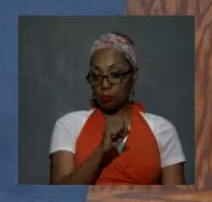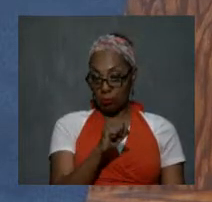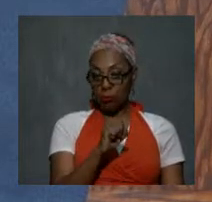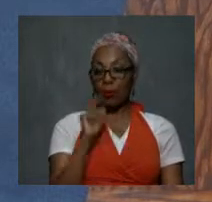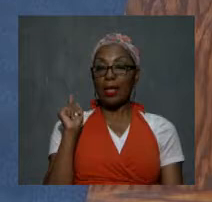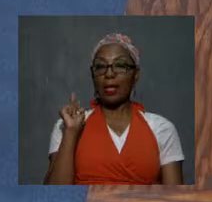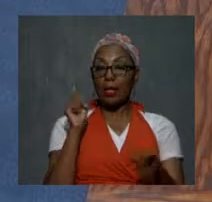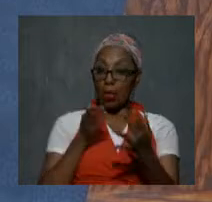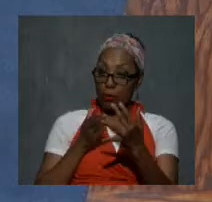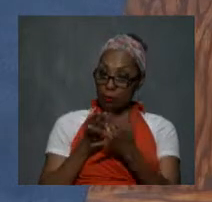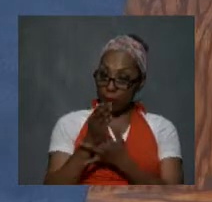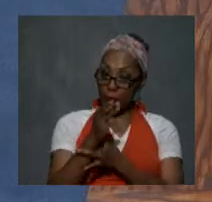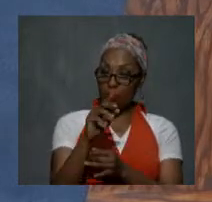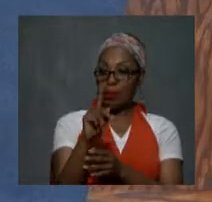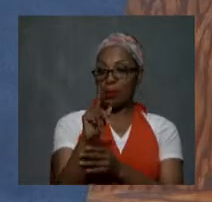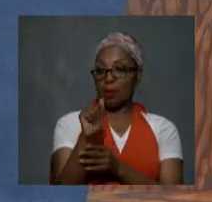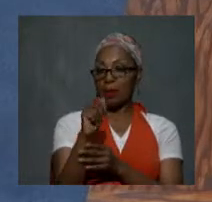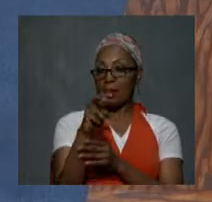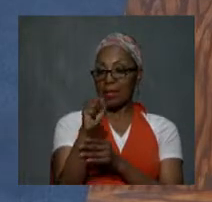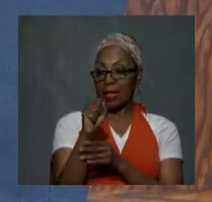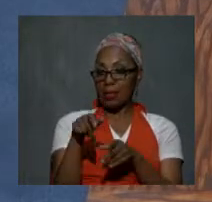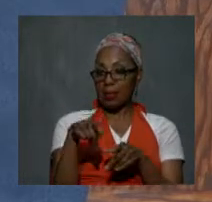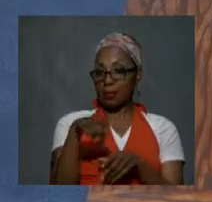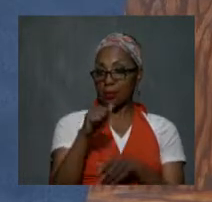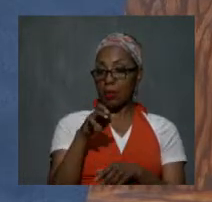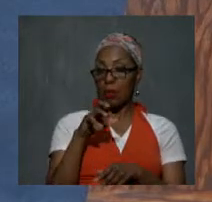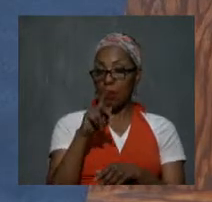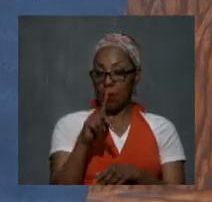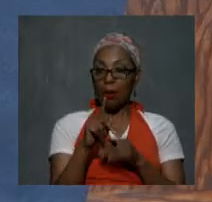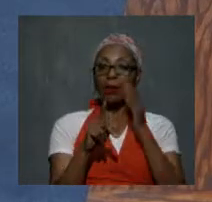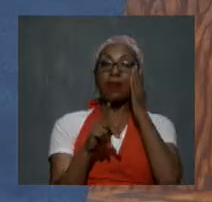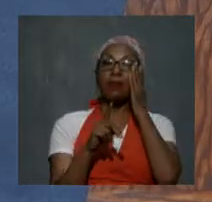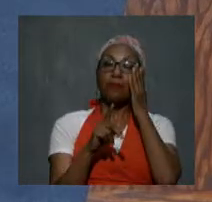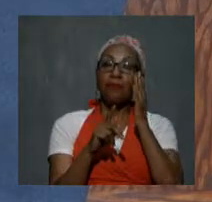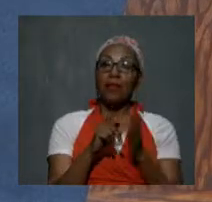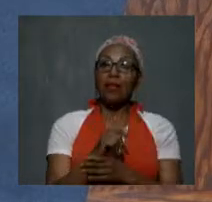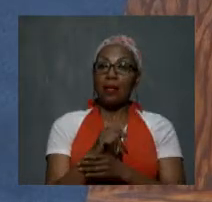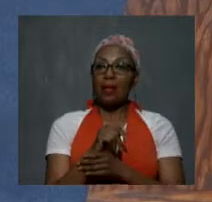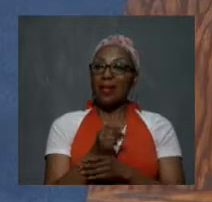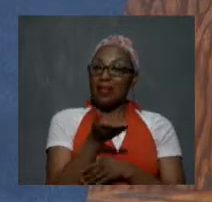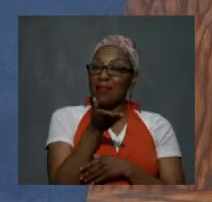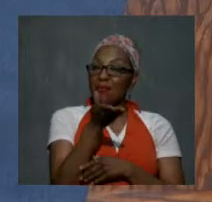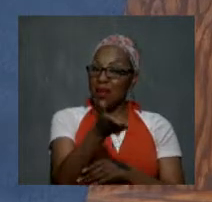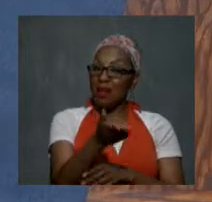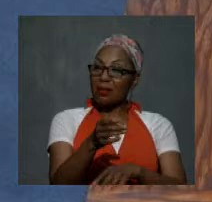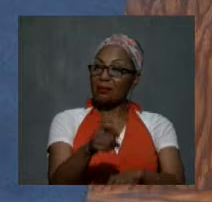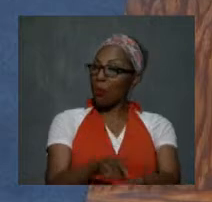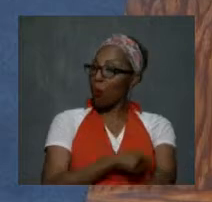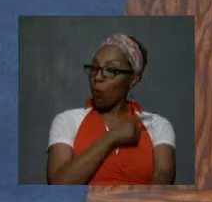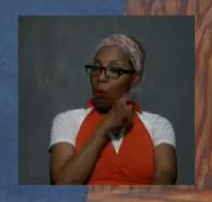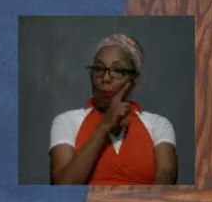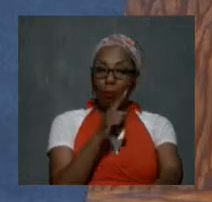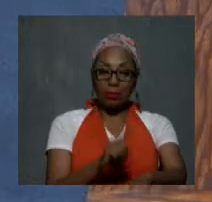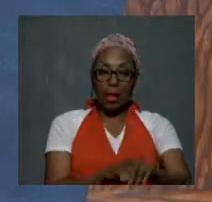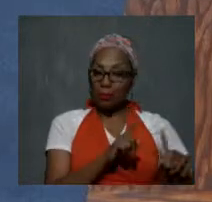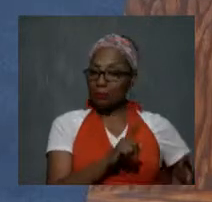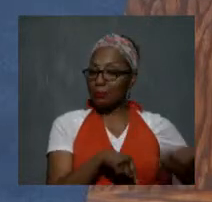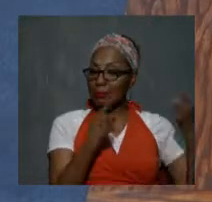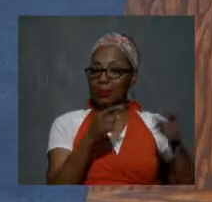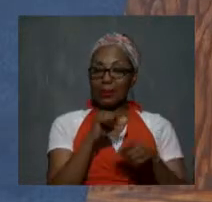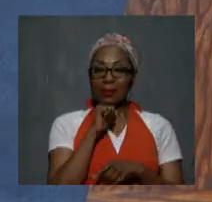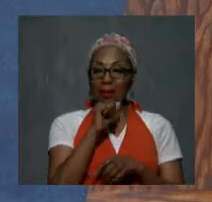it goes through Canis Park, and it's been there for a long time, not used